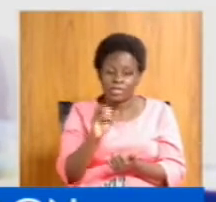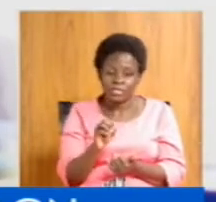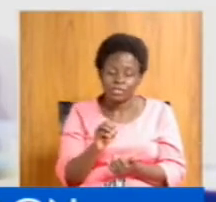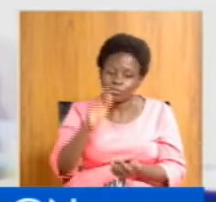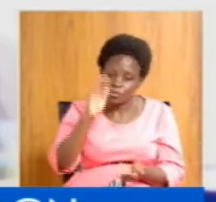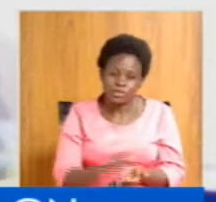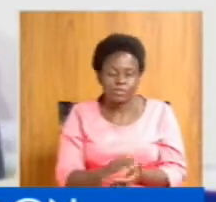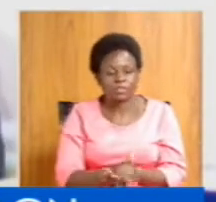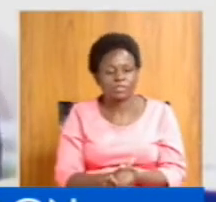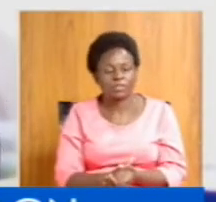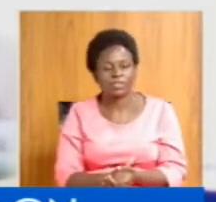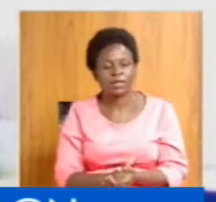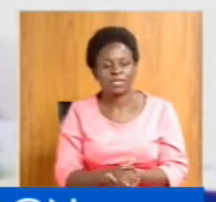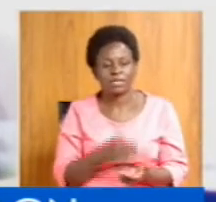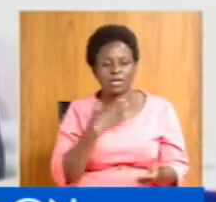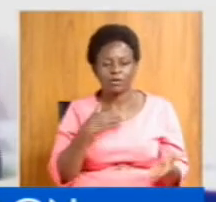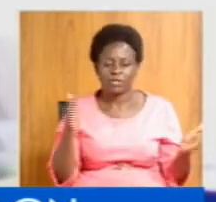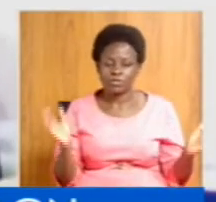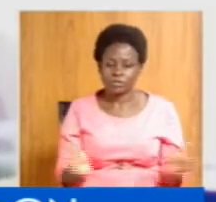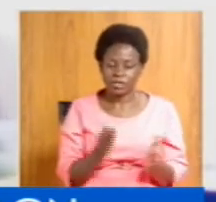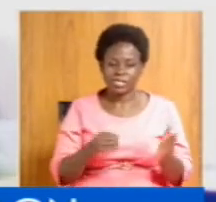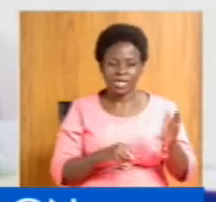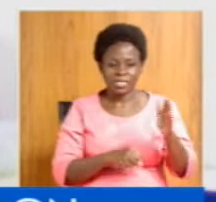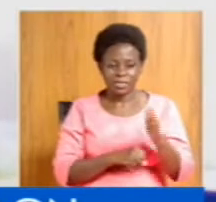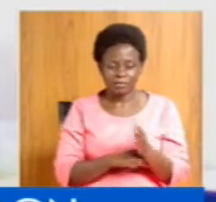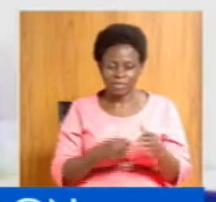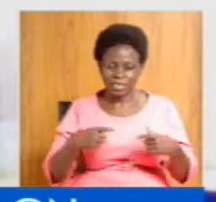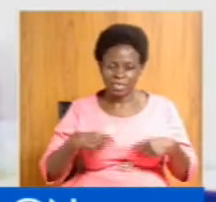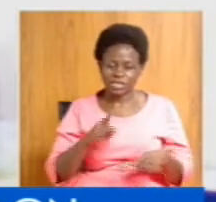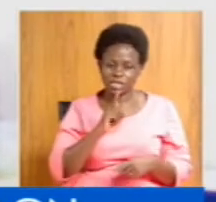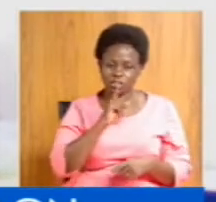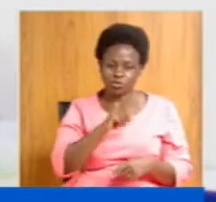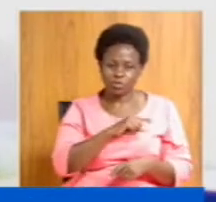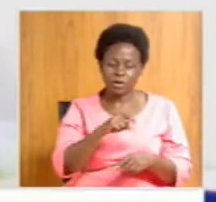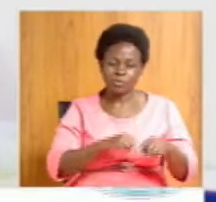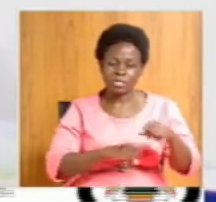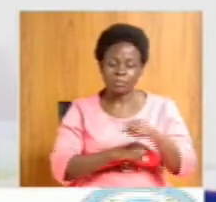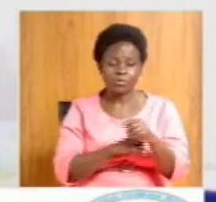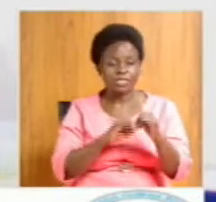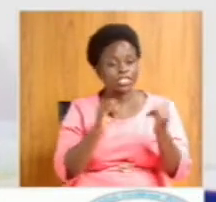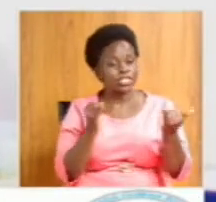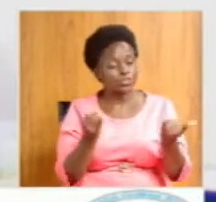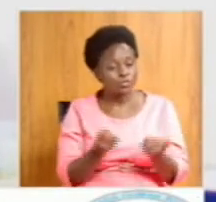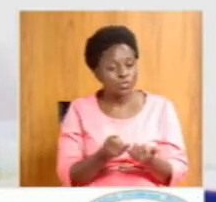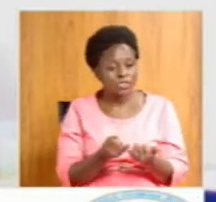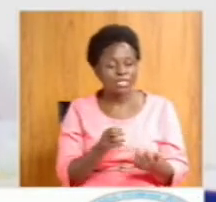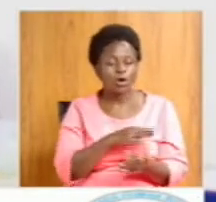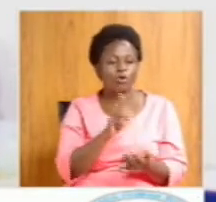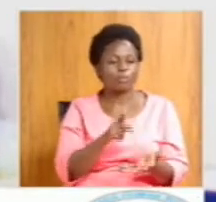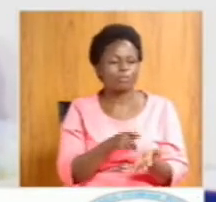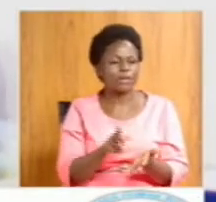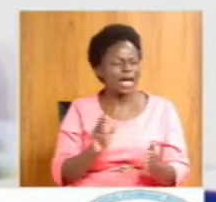reduce and I would encourage from support that let's ensure we support those institutions to ensure everybody pays